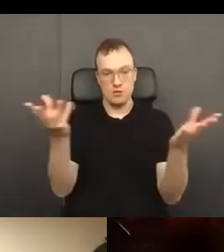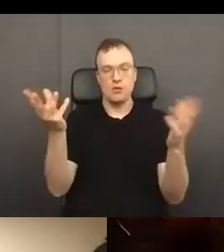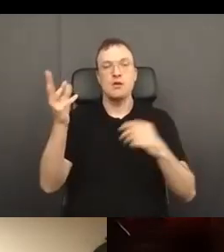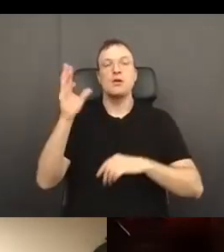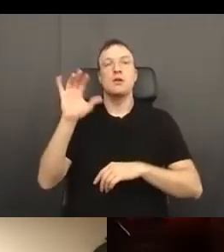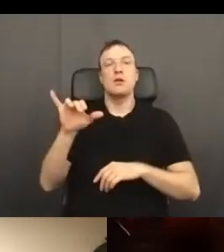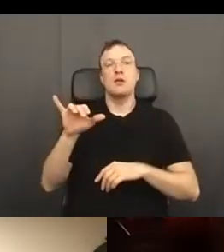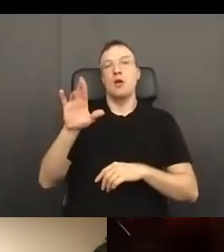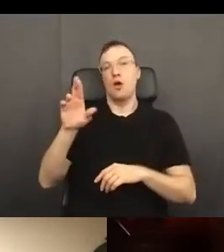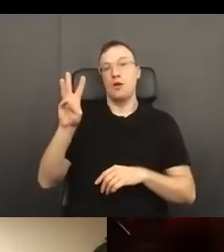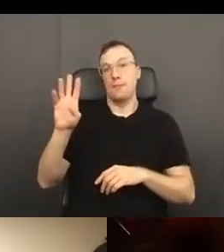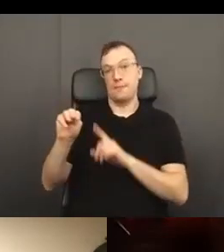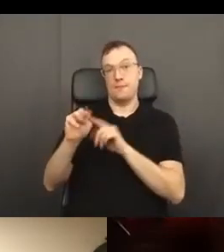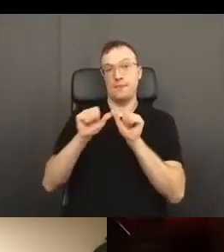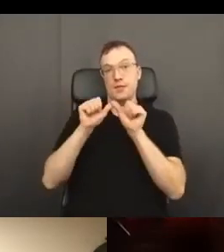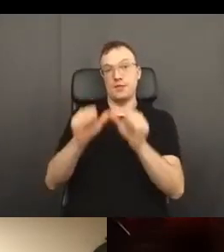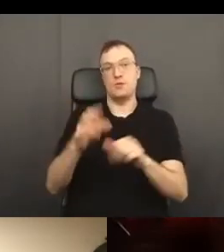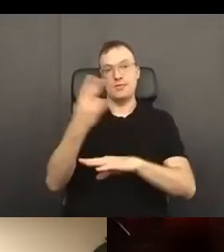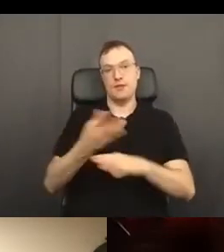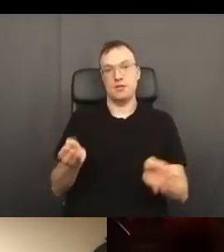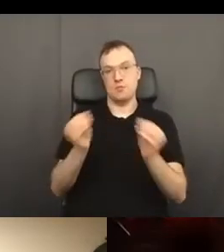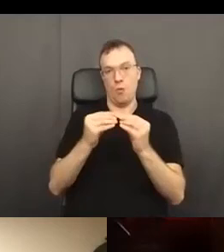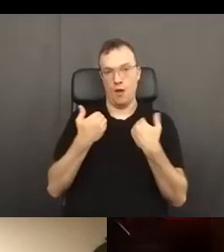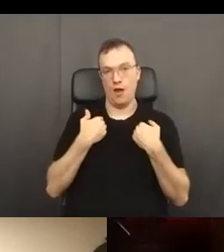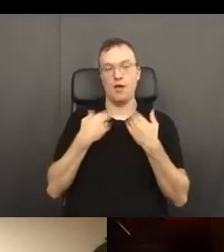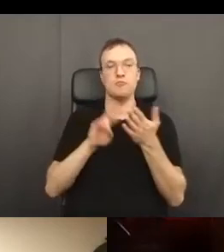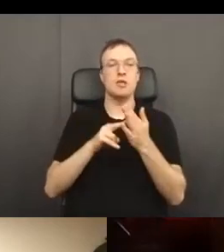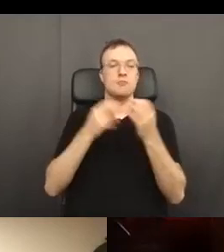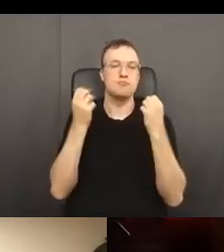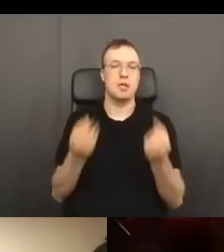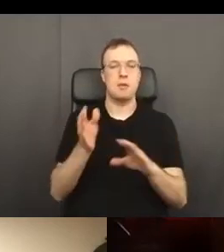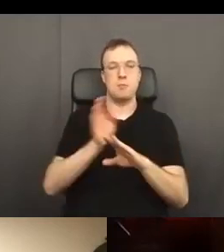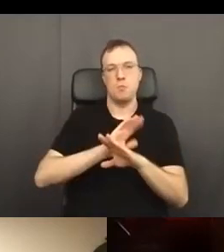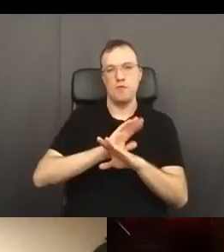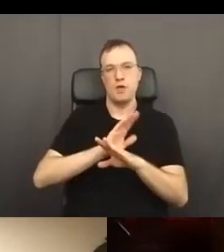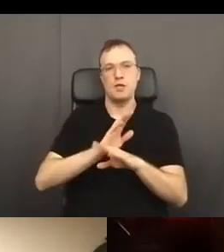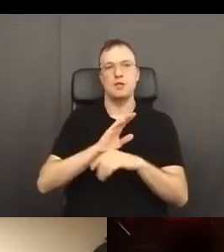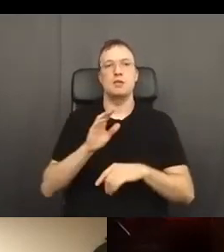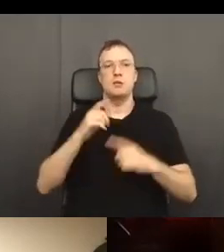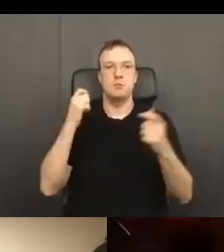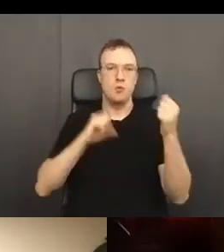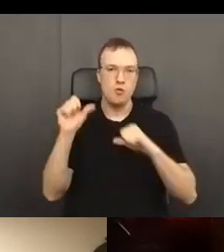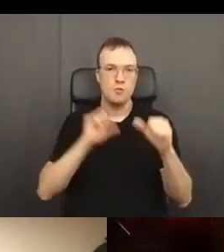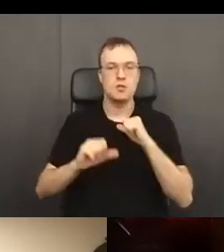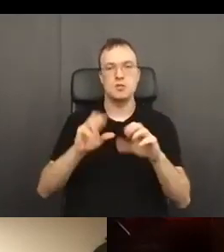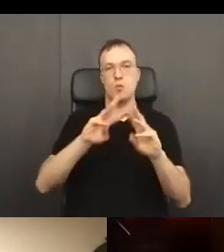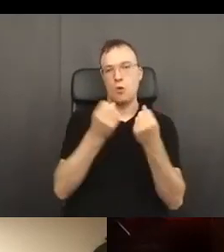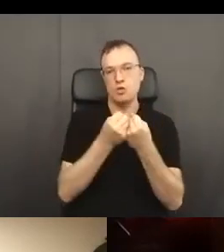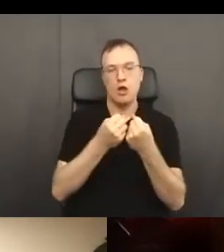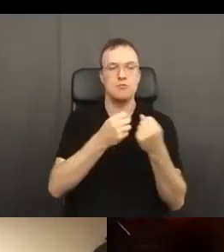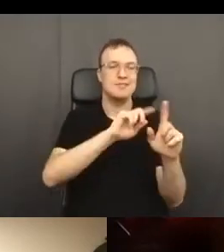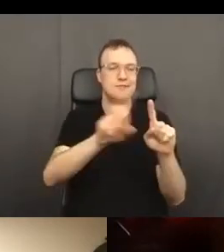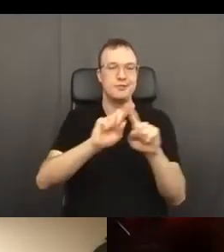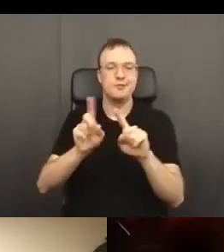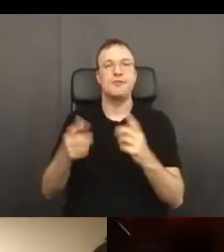the Rendezvous with Madness continues for 7 more days. So there's a lot of films, performances, workshops,